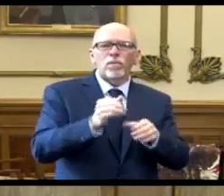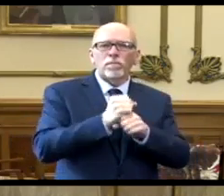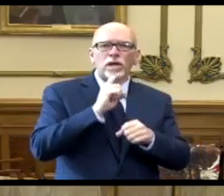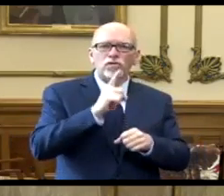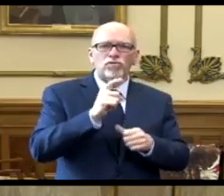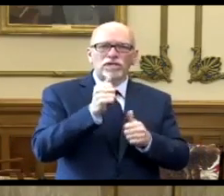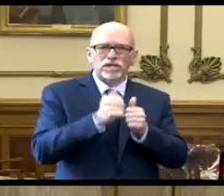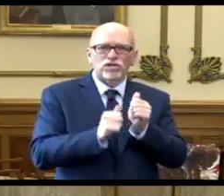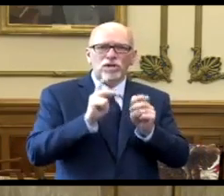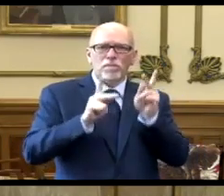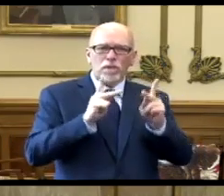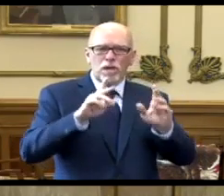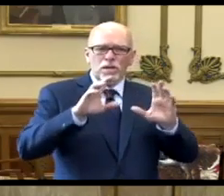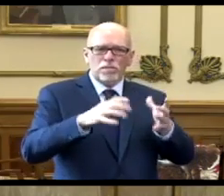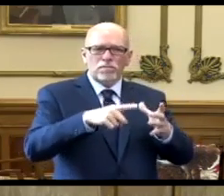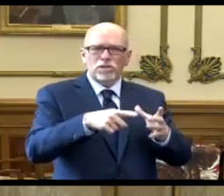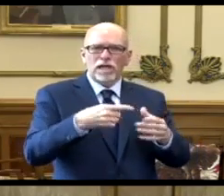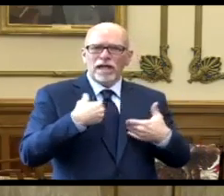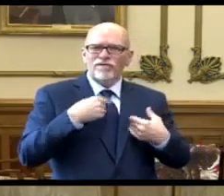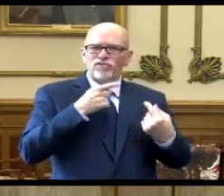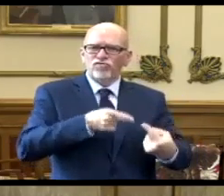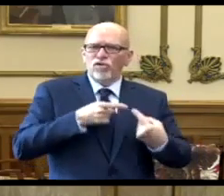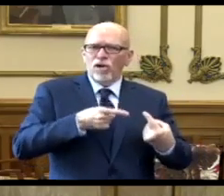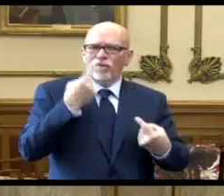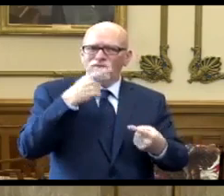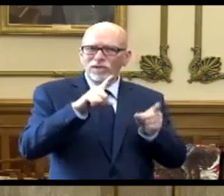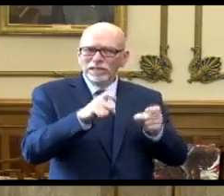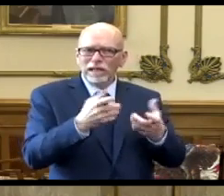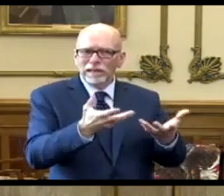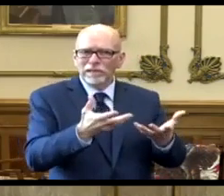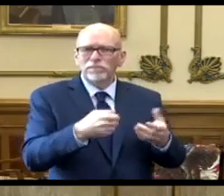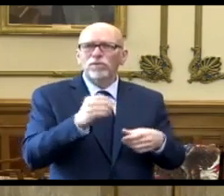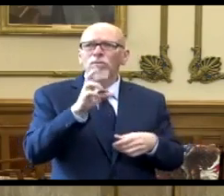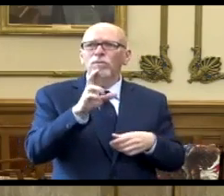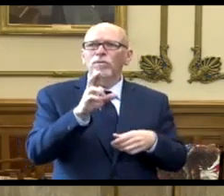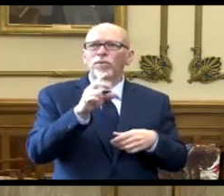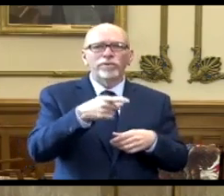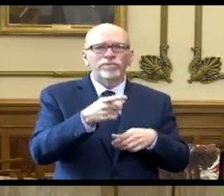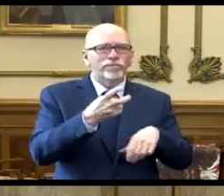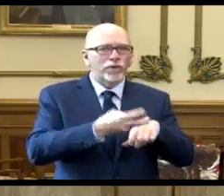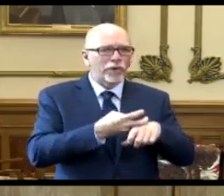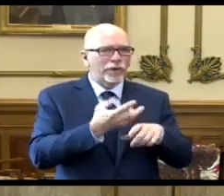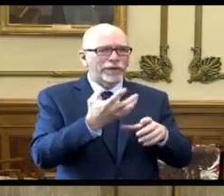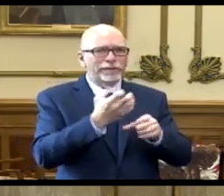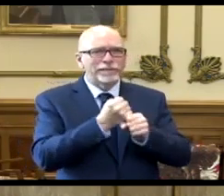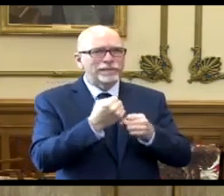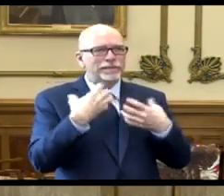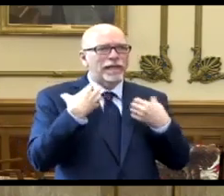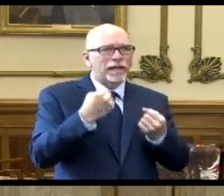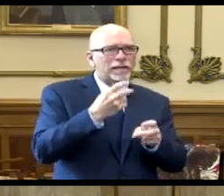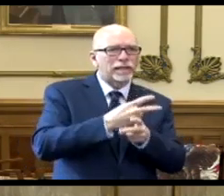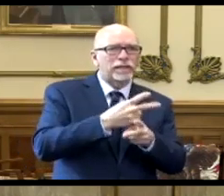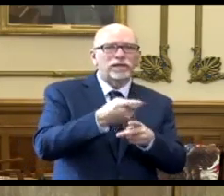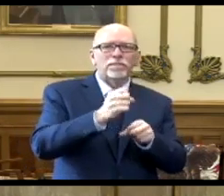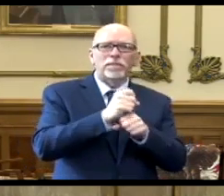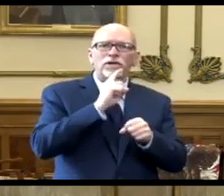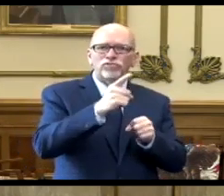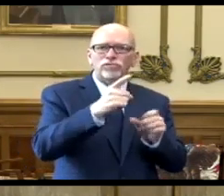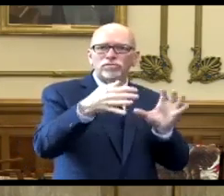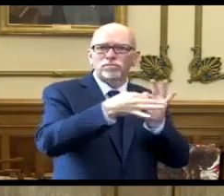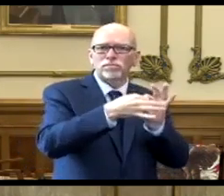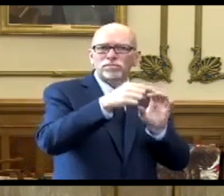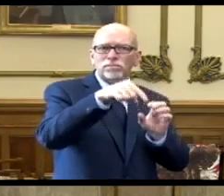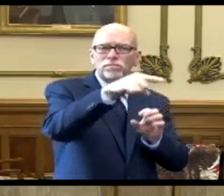of our populations that experience difficulty in getting tested and or achieving health care and connecting to health care for